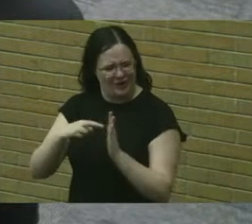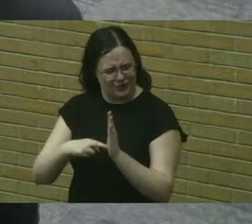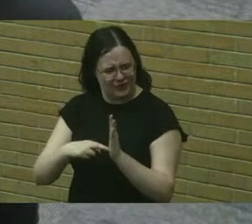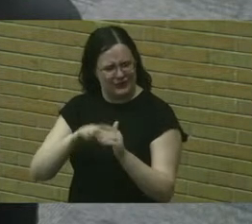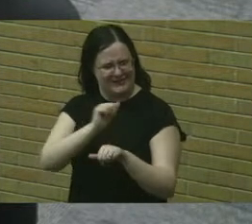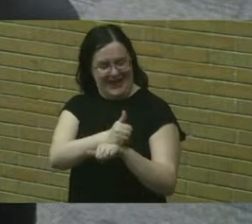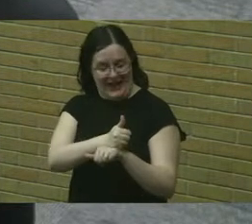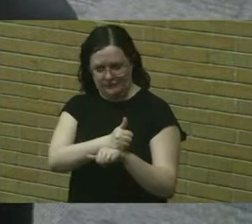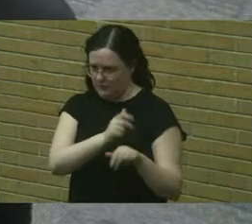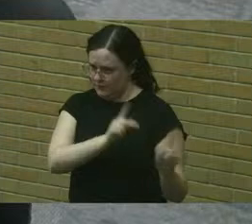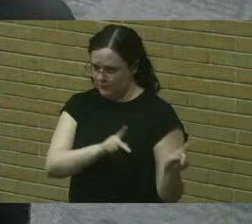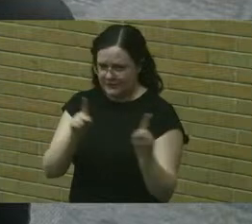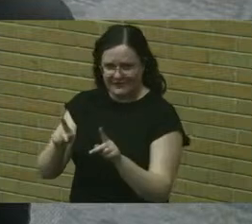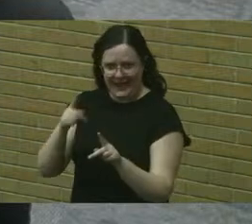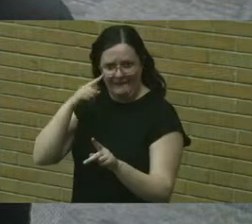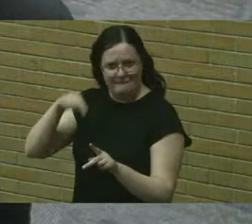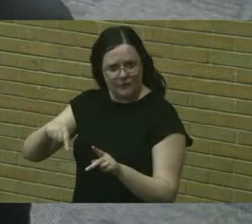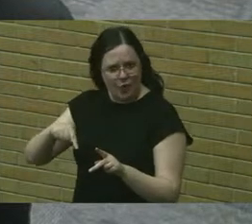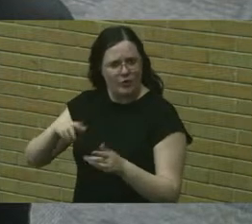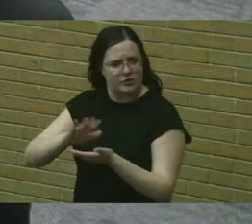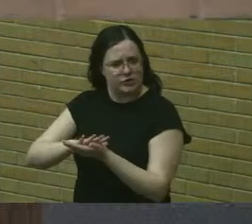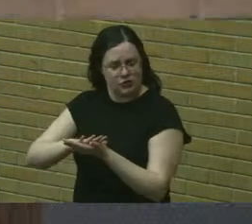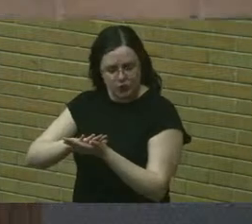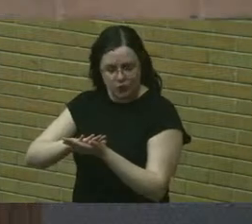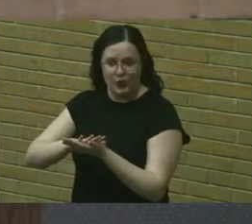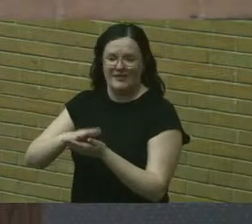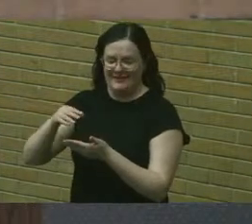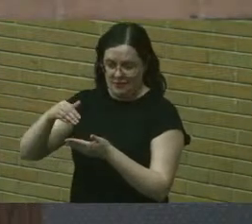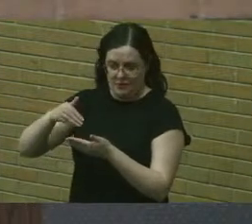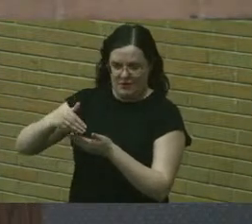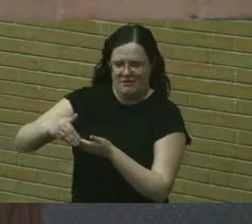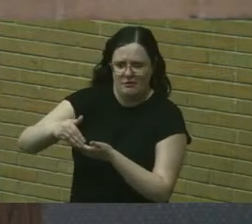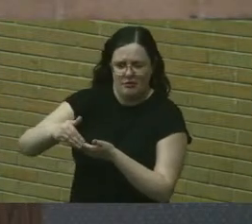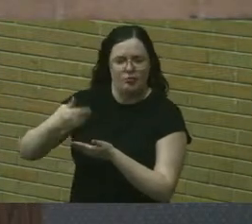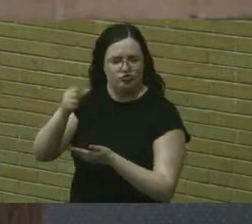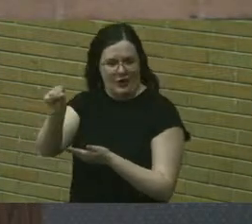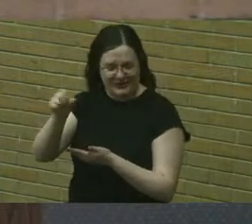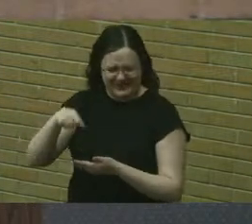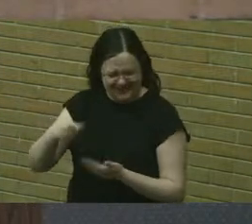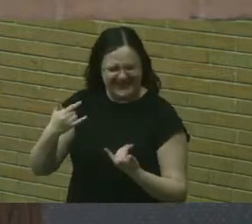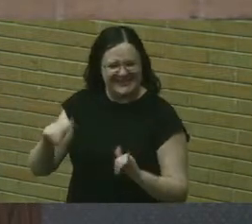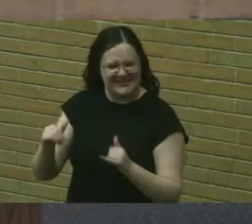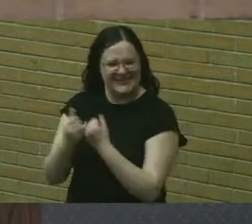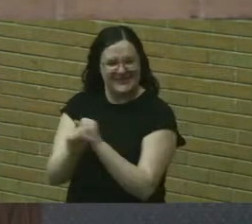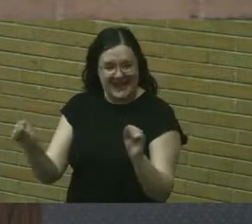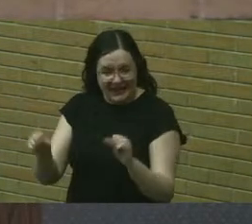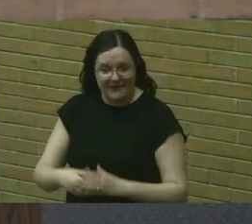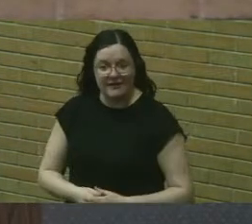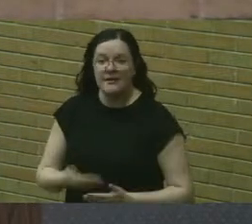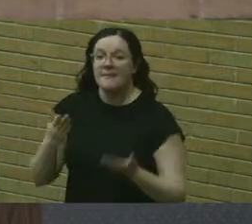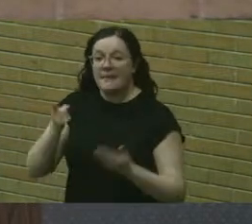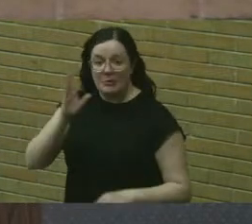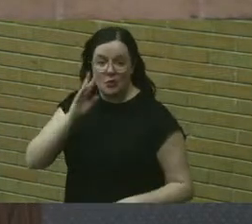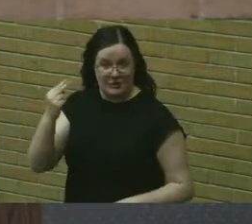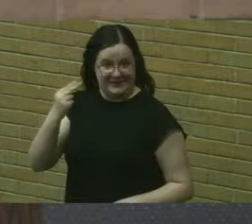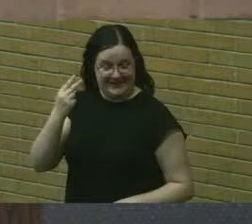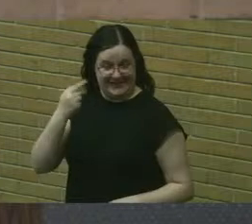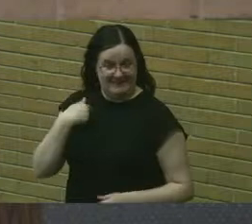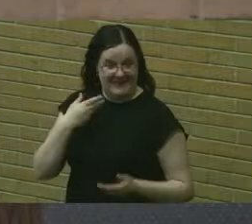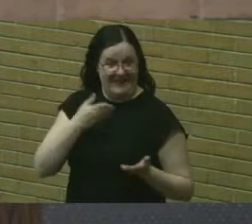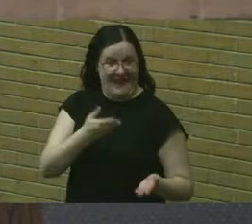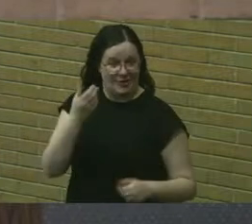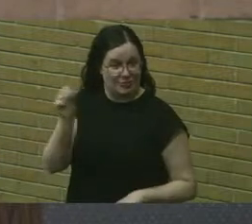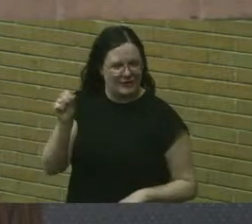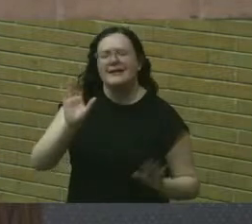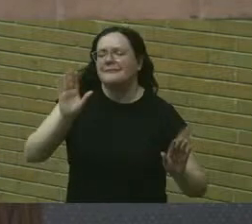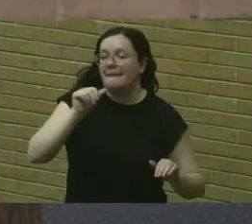still have free speech, still have distance. You'll probably see me at not the protests that were there, to be very clear. You'll see me at other